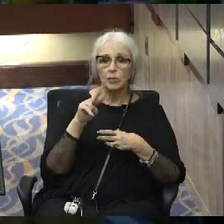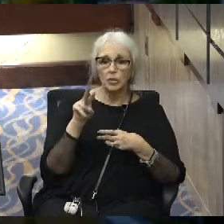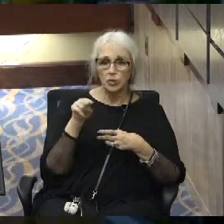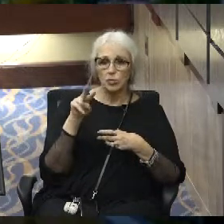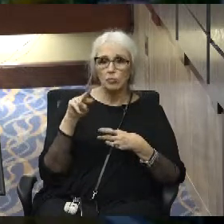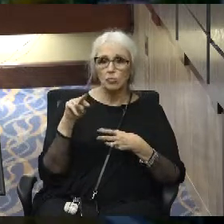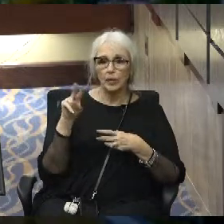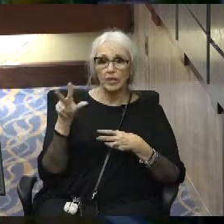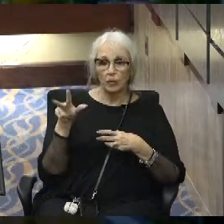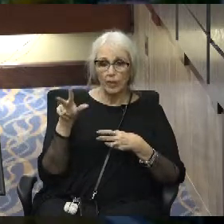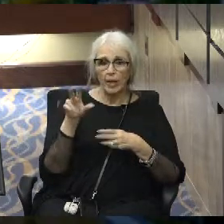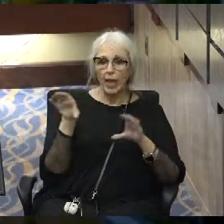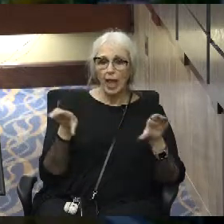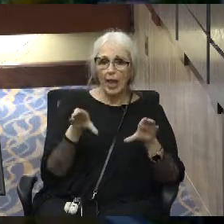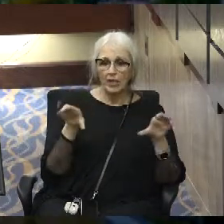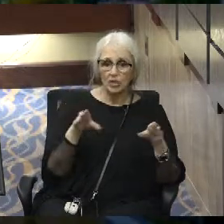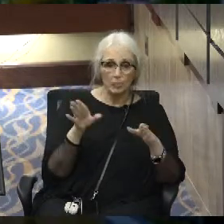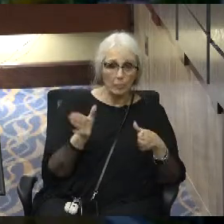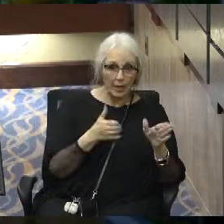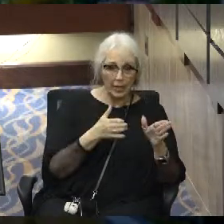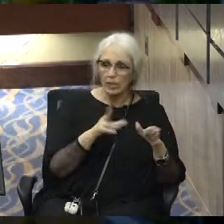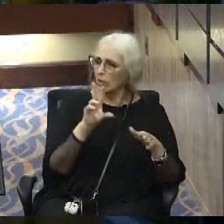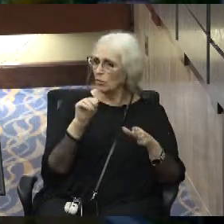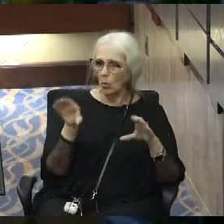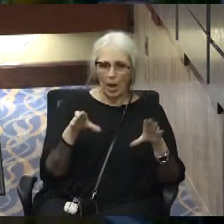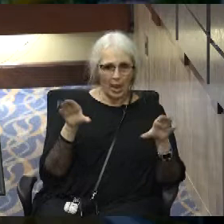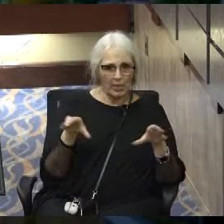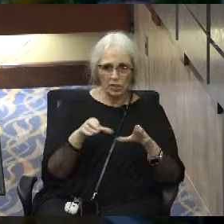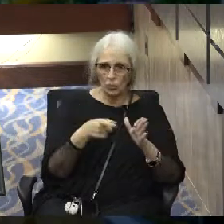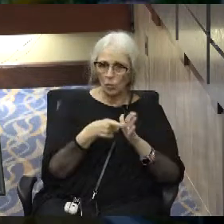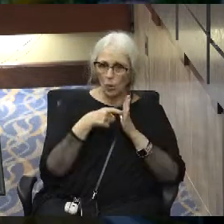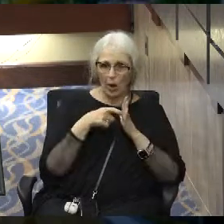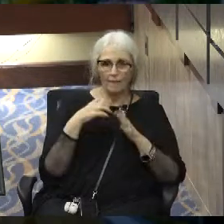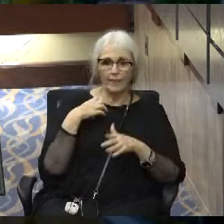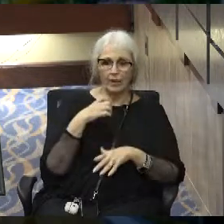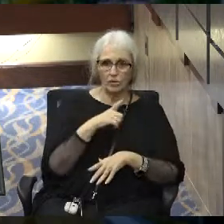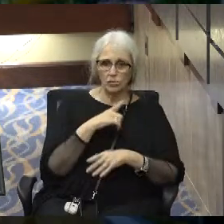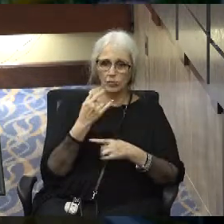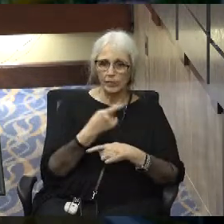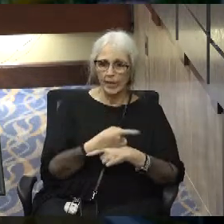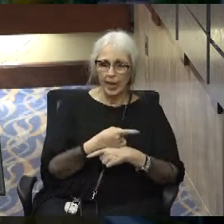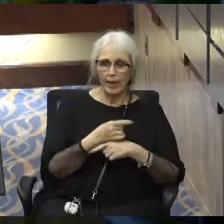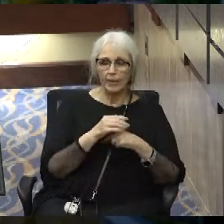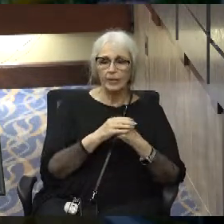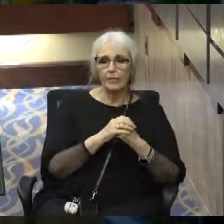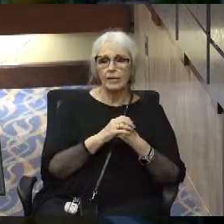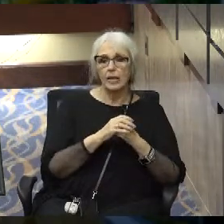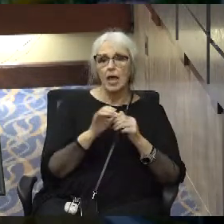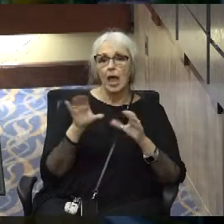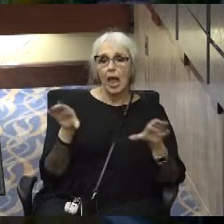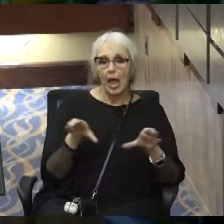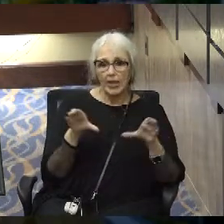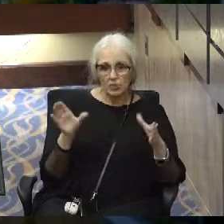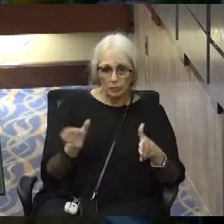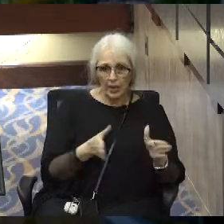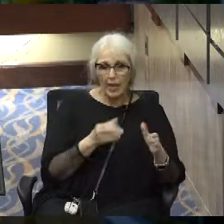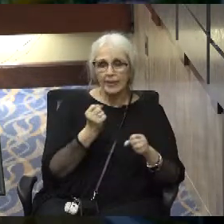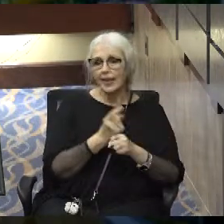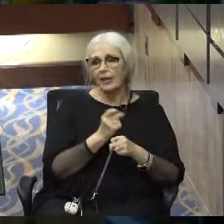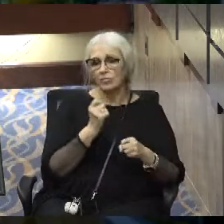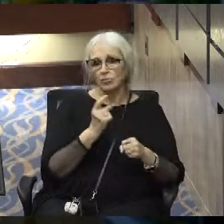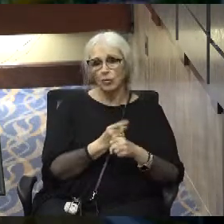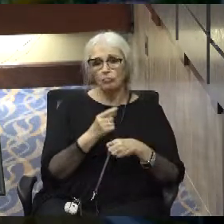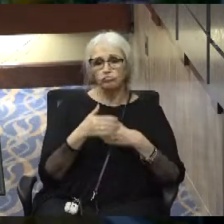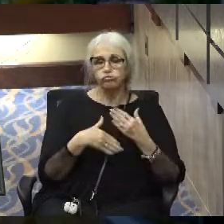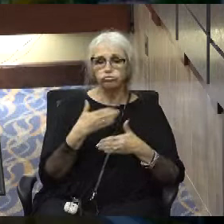annual action plan. No action is required from the council today. The action plan is our annual process and annual